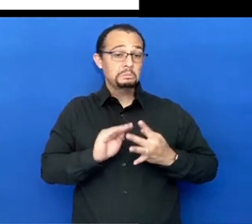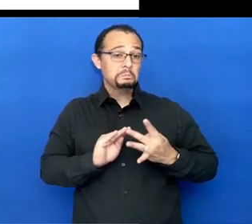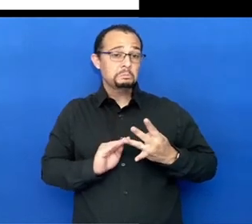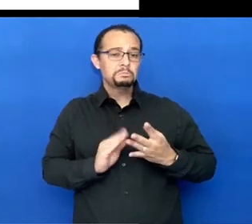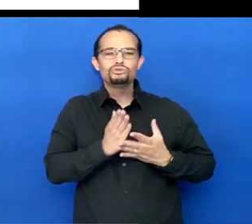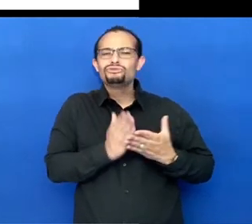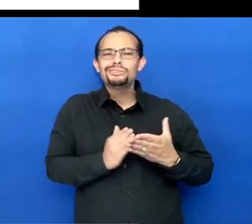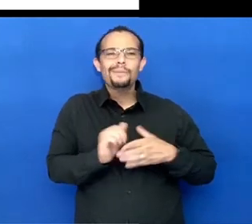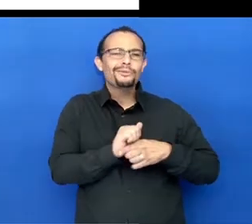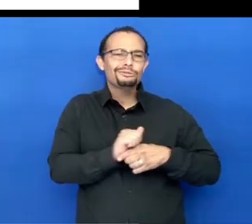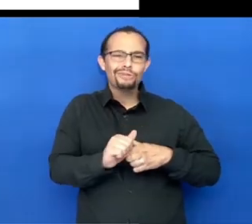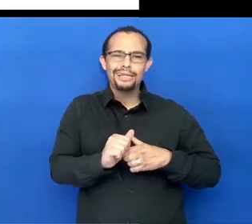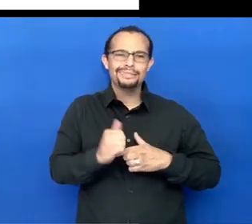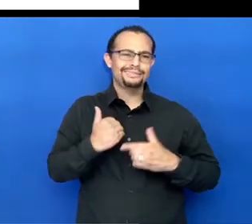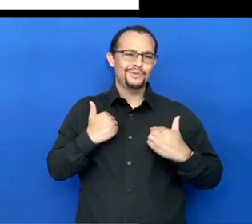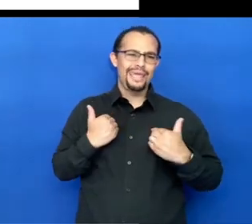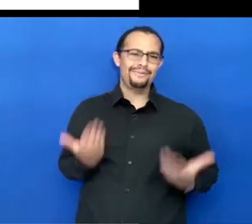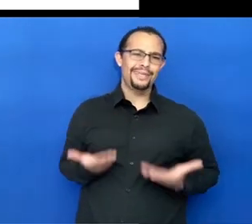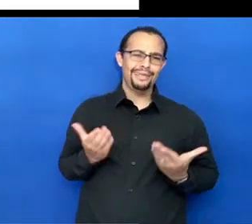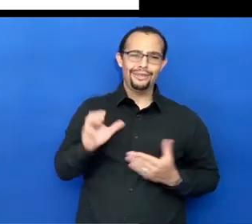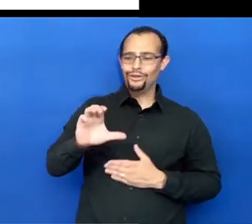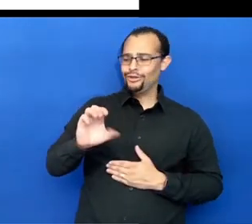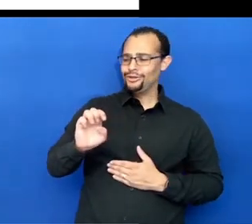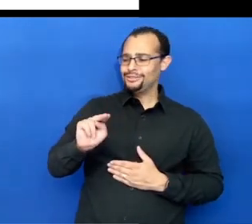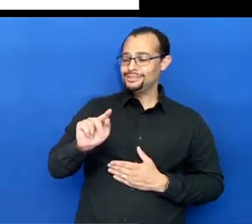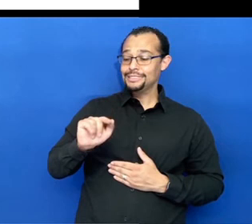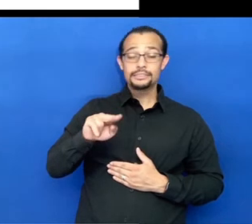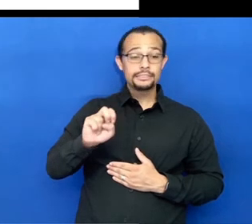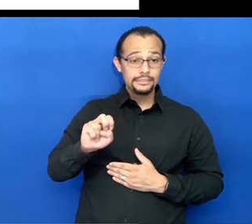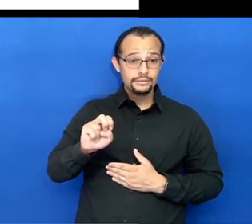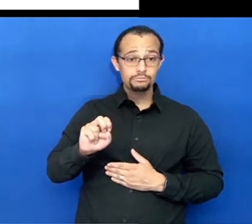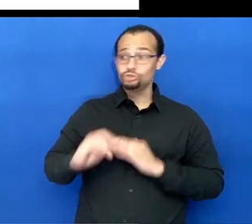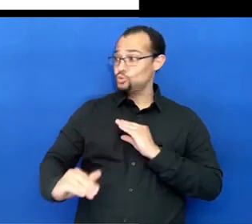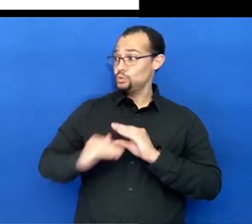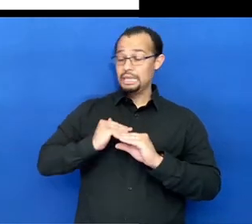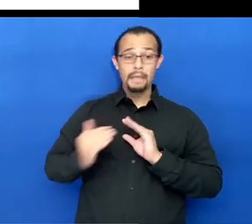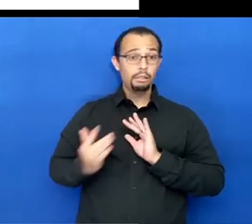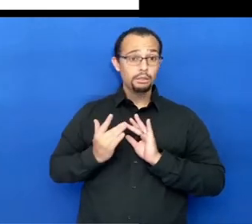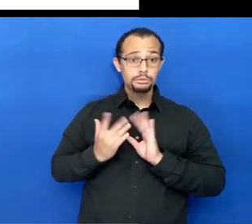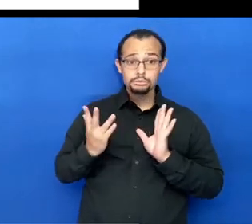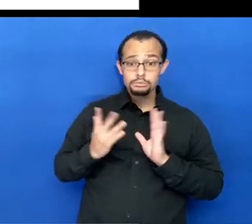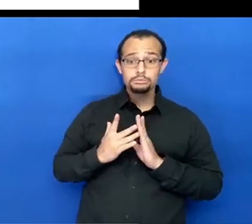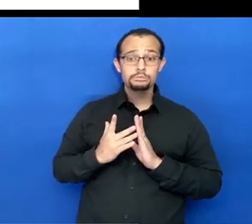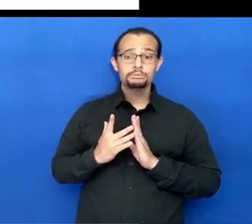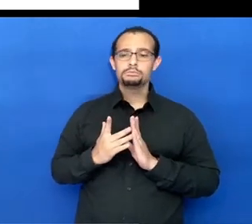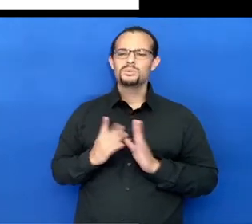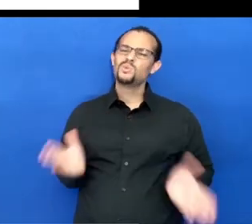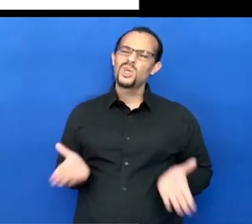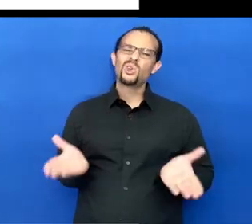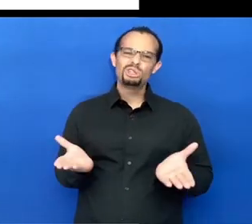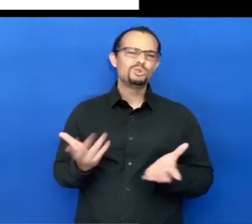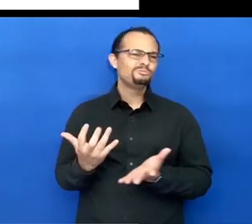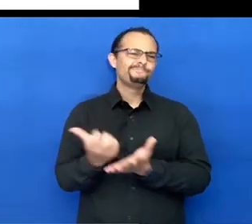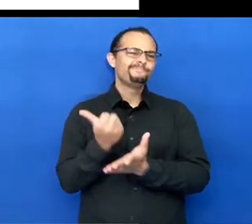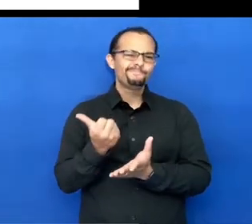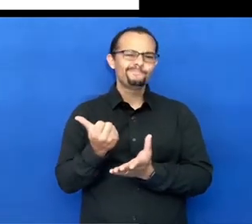offer at Centene in our behavioral health. So feel free, you can email us for specific